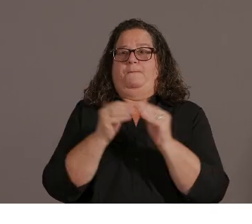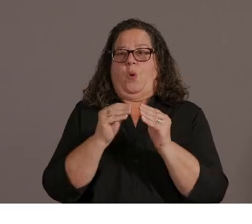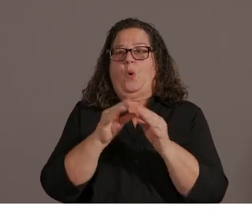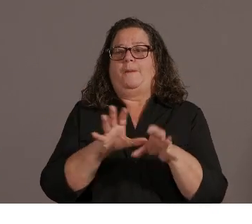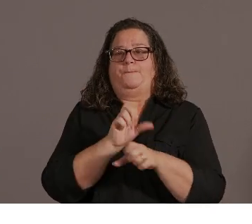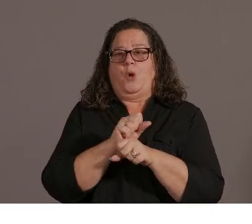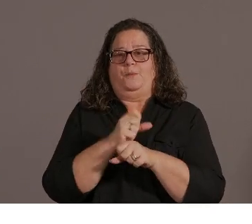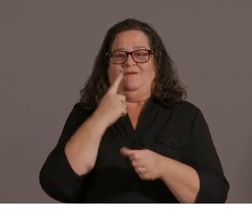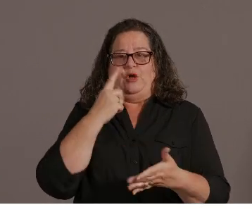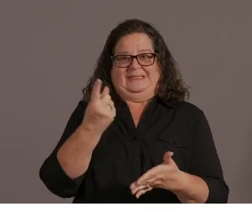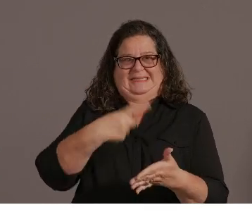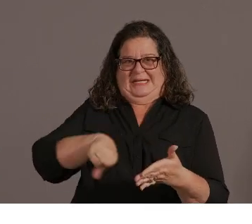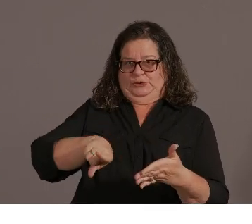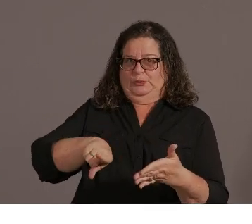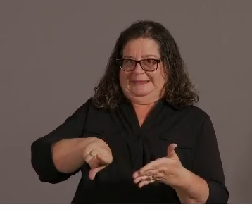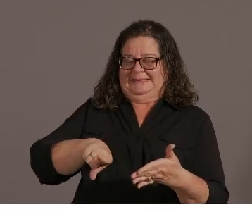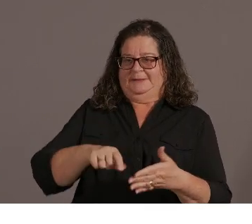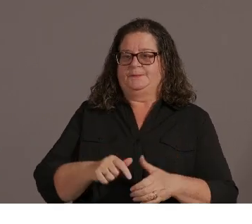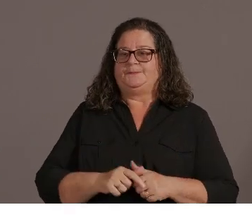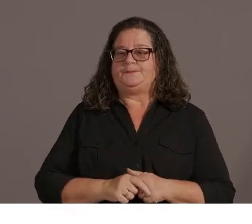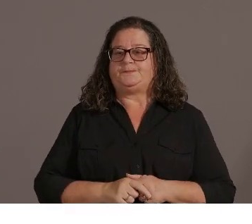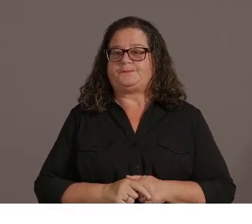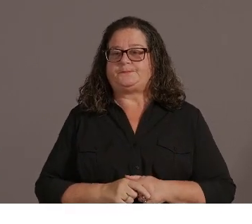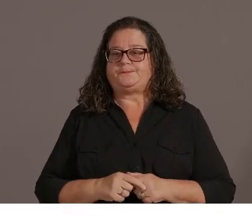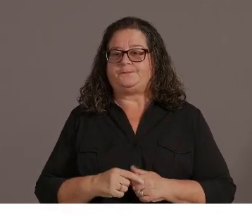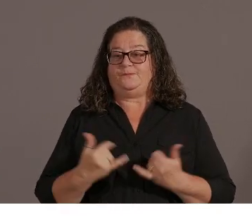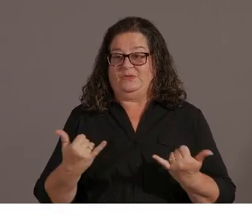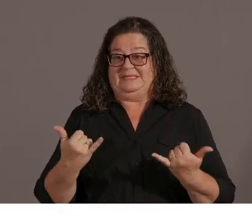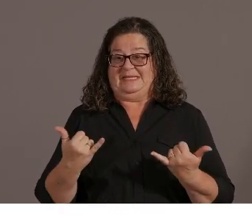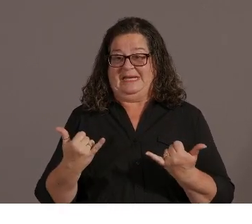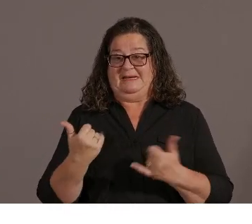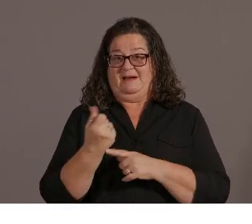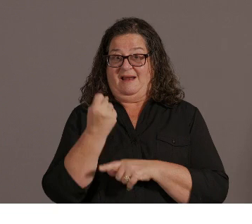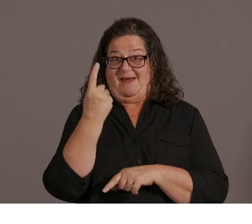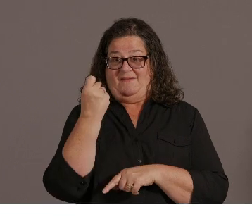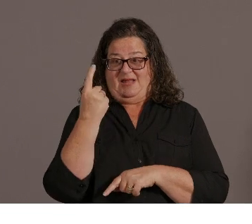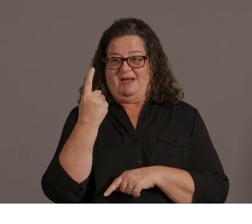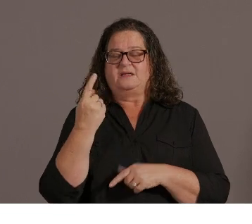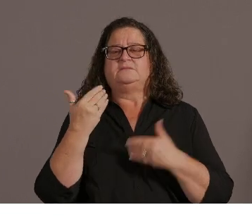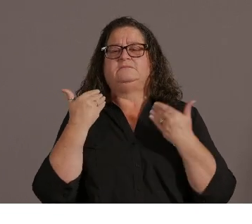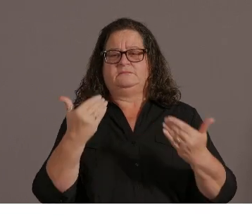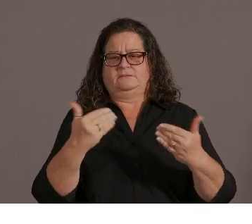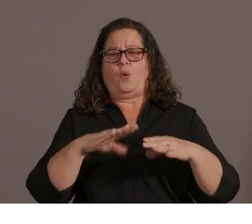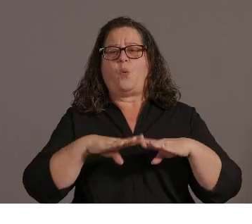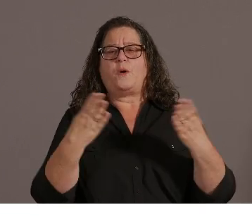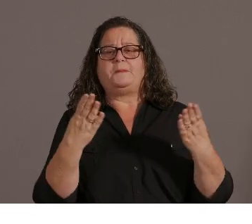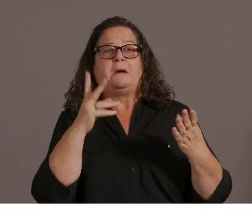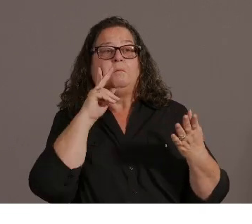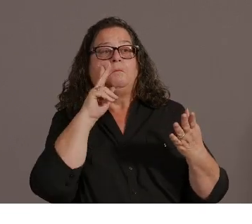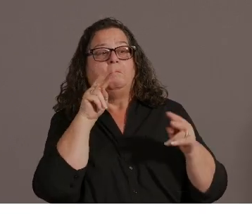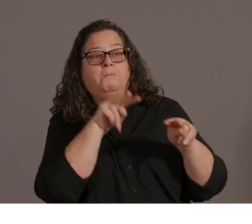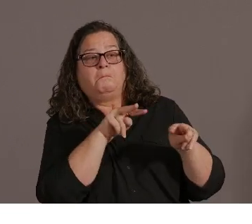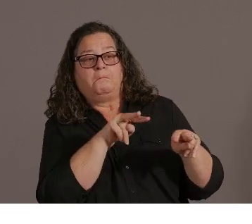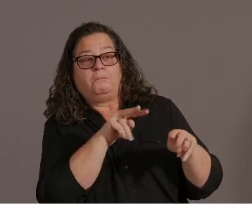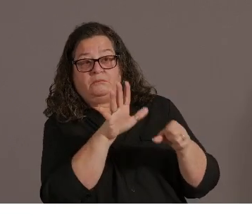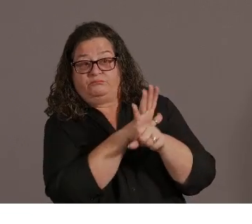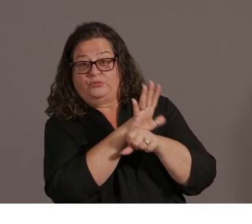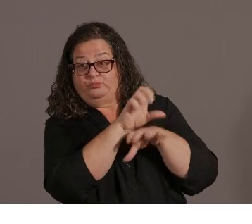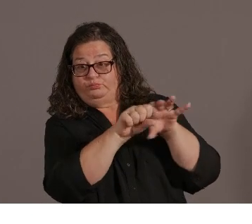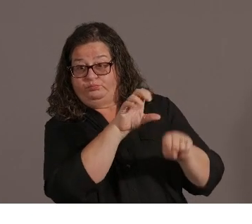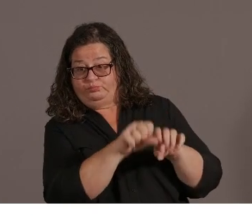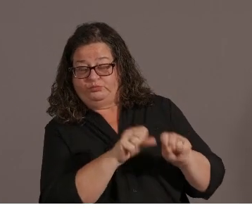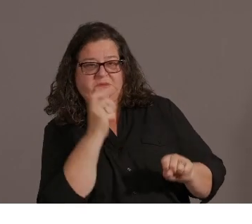week, today at 11, and we will be monitoring to see how the demand was for those appointments this week.